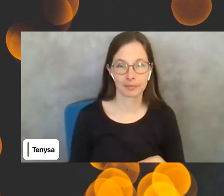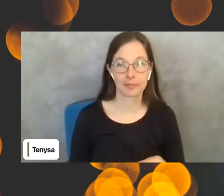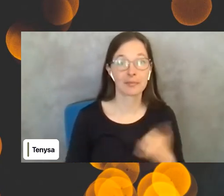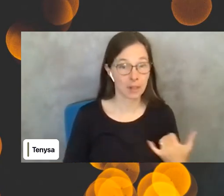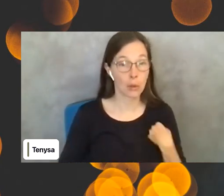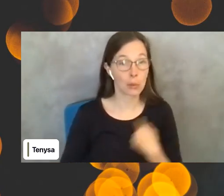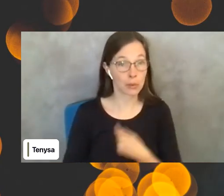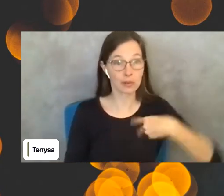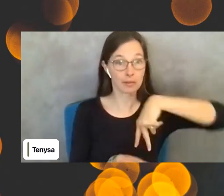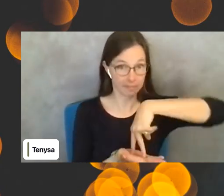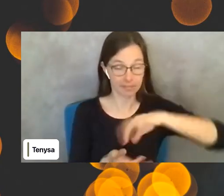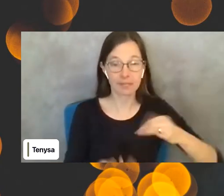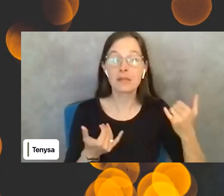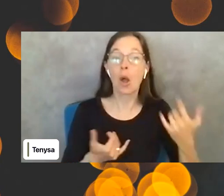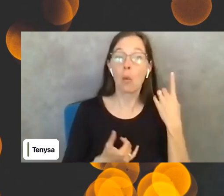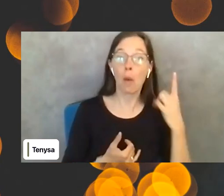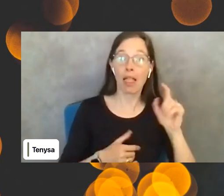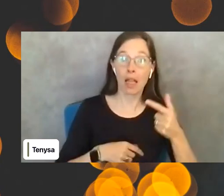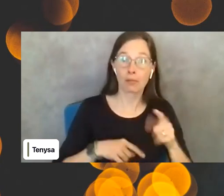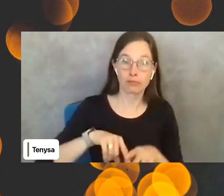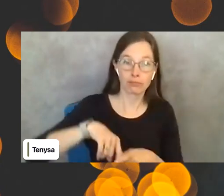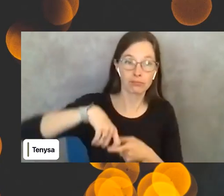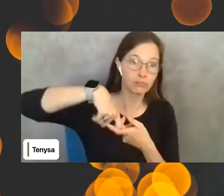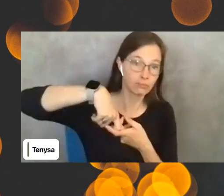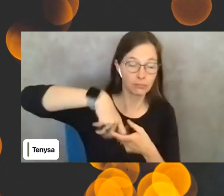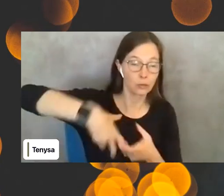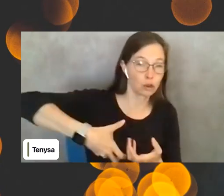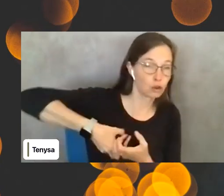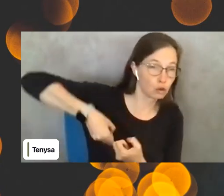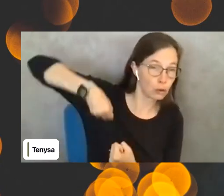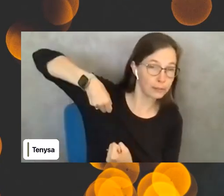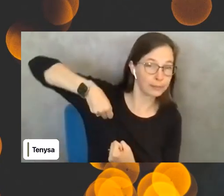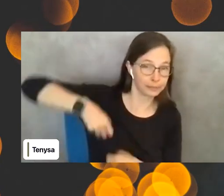standing, we're going to grab one leg up, stretch this side.